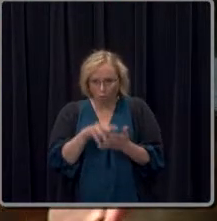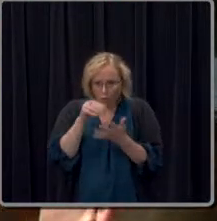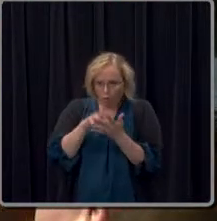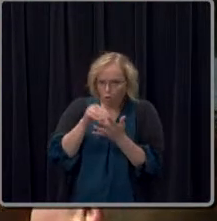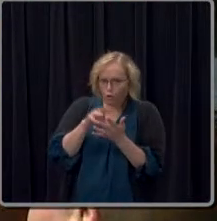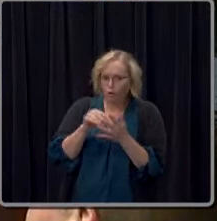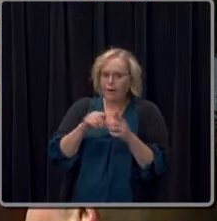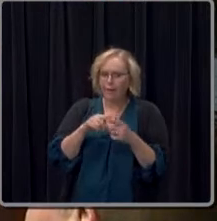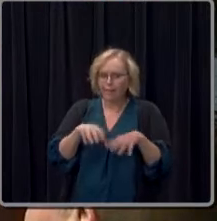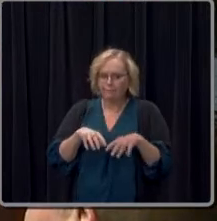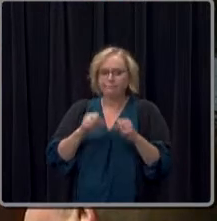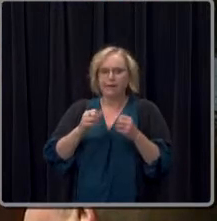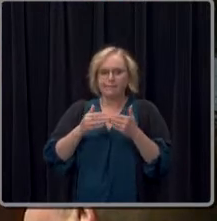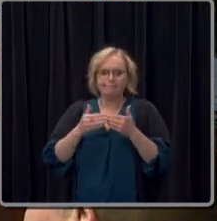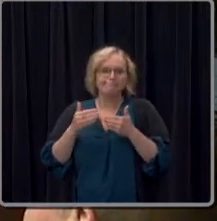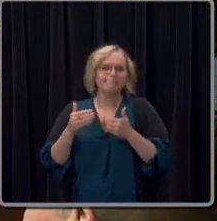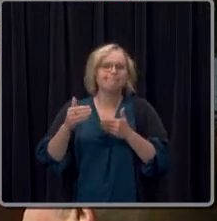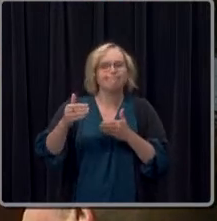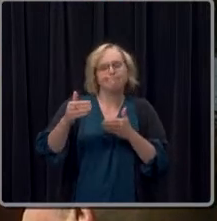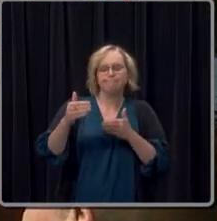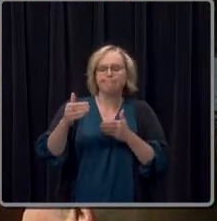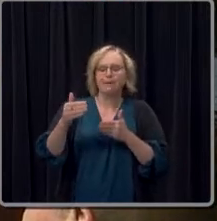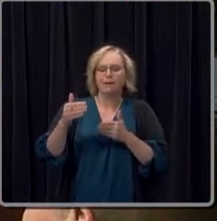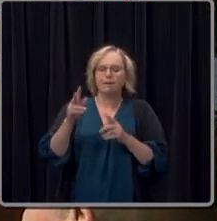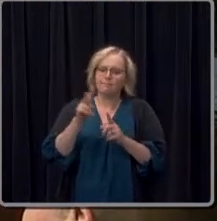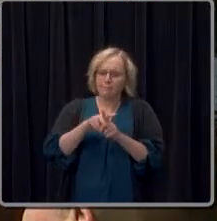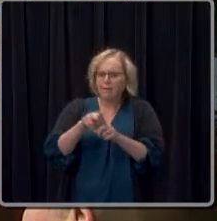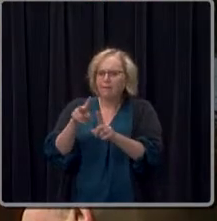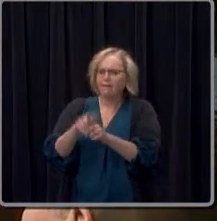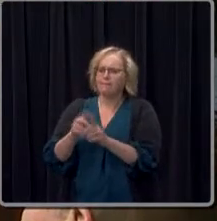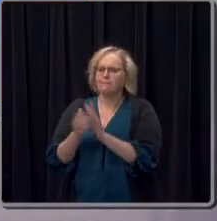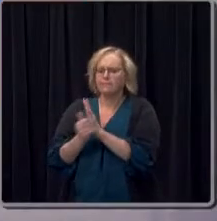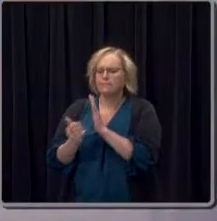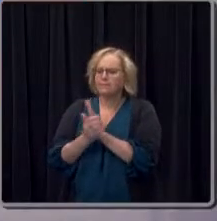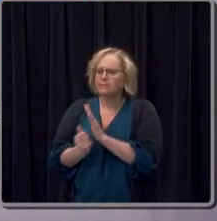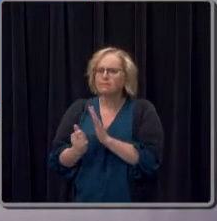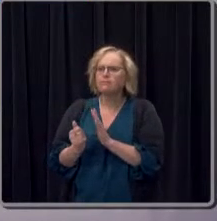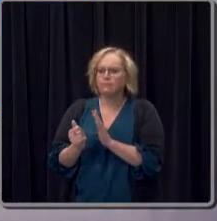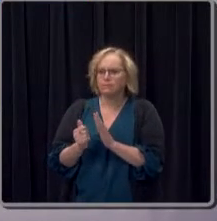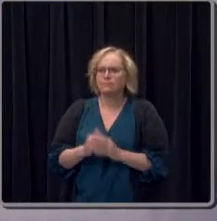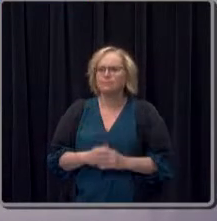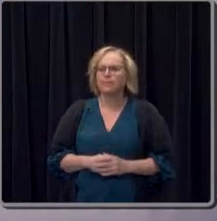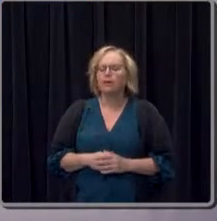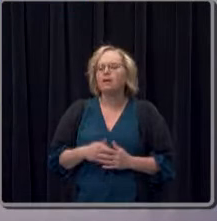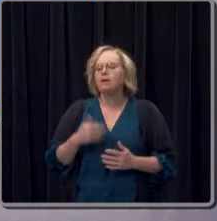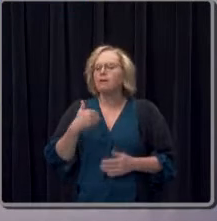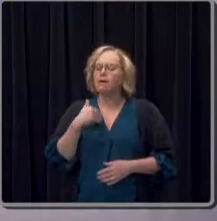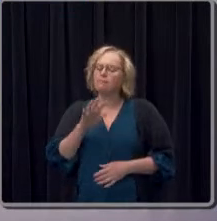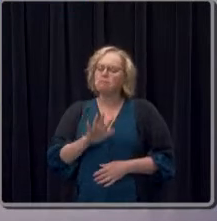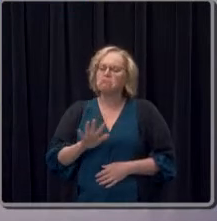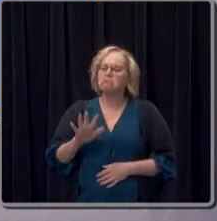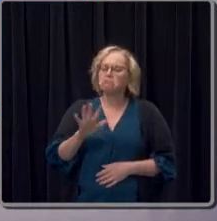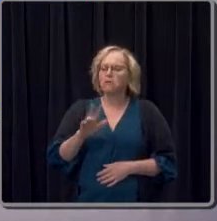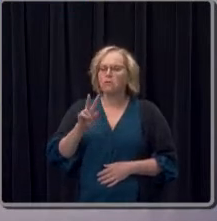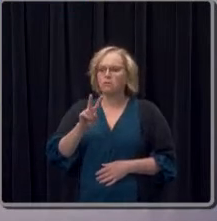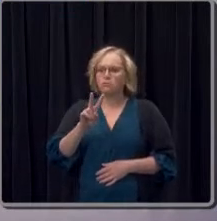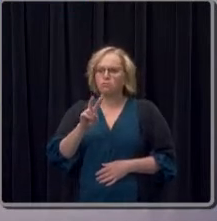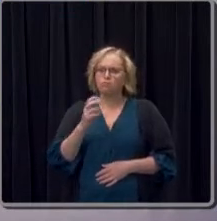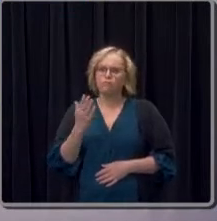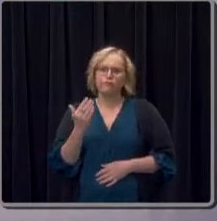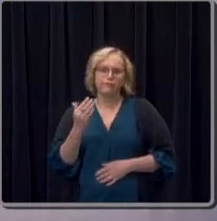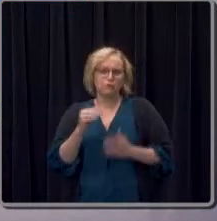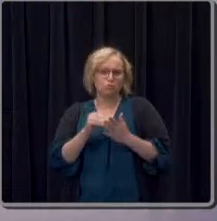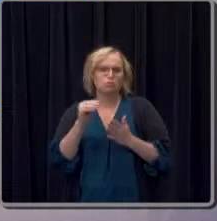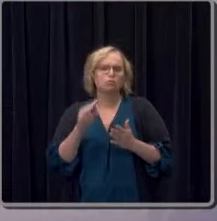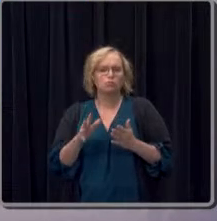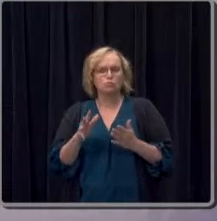be able to take it beyond Central and just be able to apply those skills And so we have roughly around 215 students, give